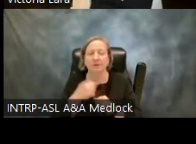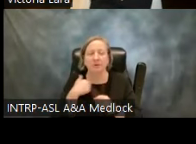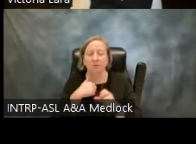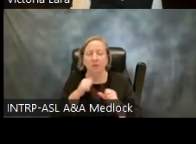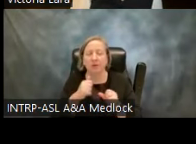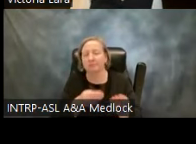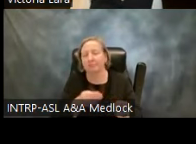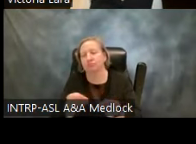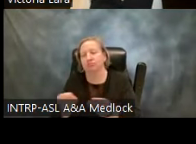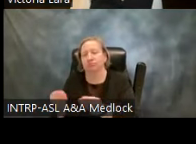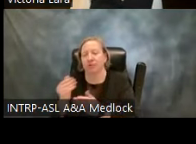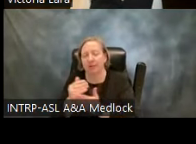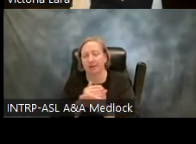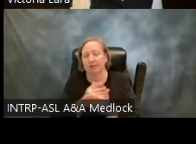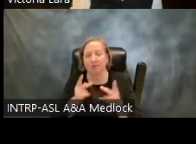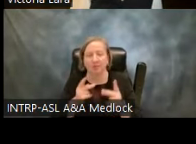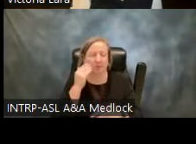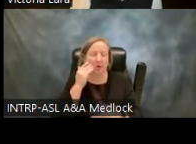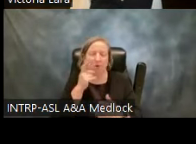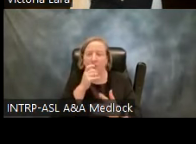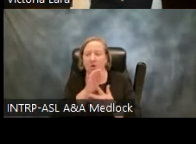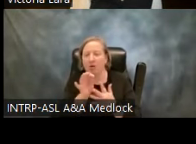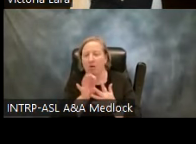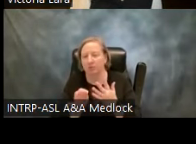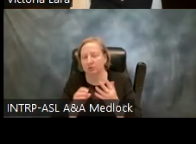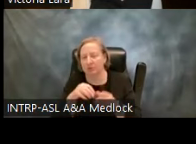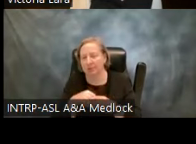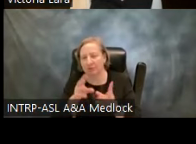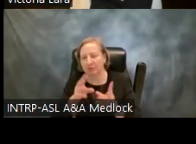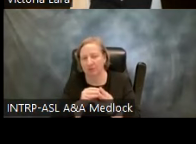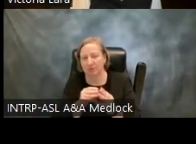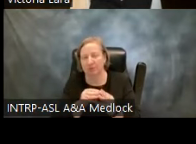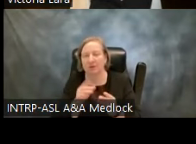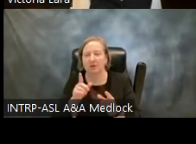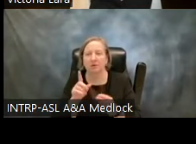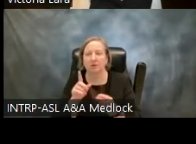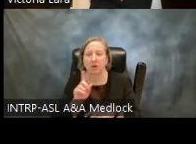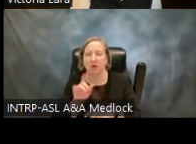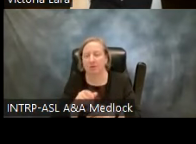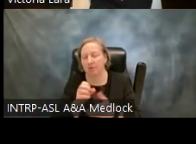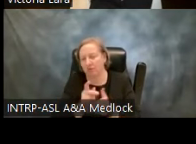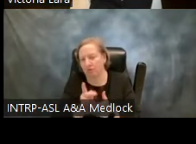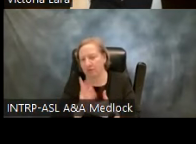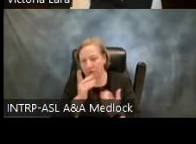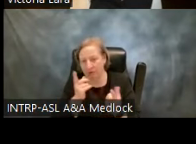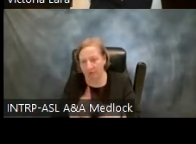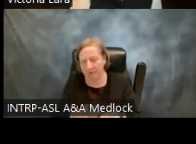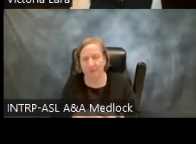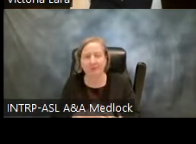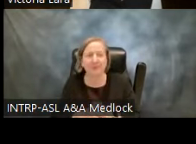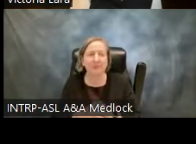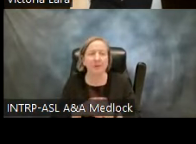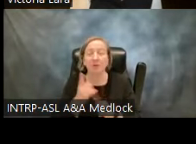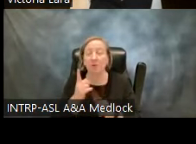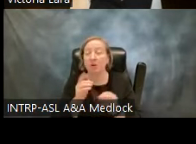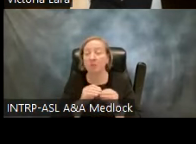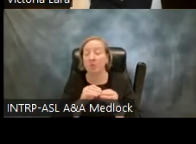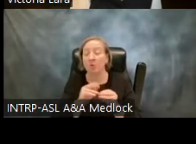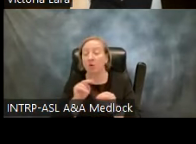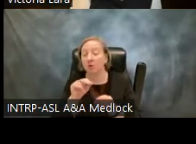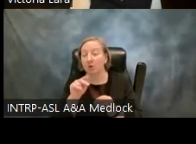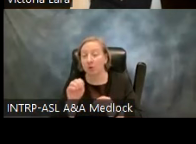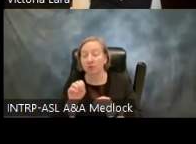that list so that members know who the options are going into the meeting in which that approval occurs. And just one additional note on this, as